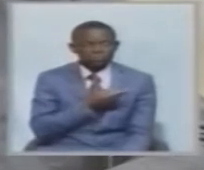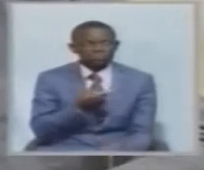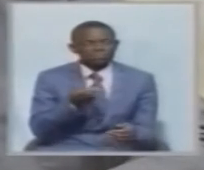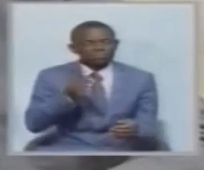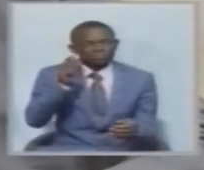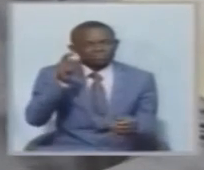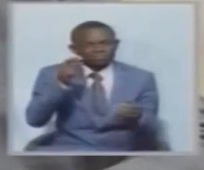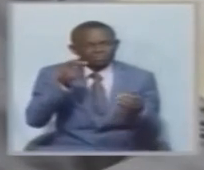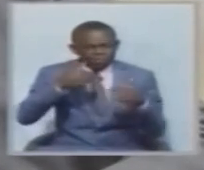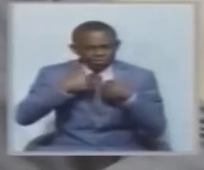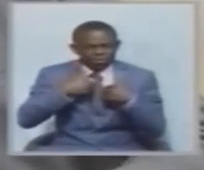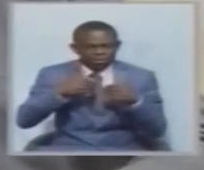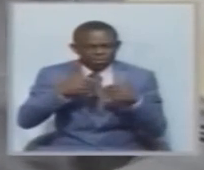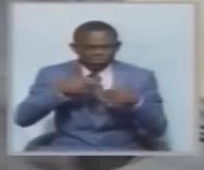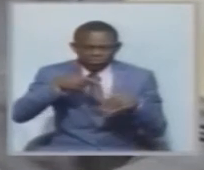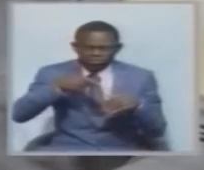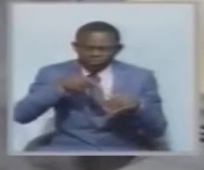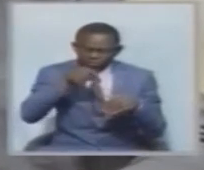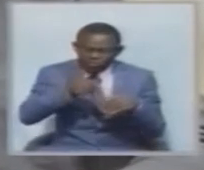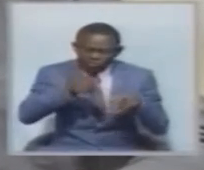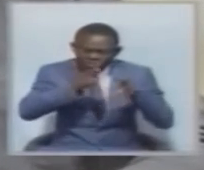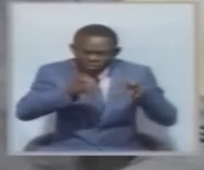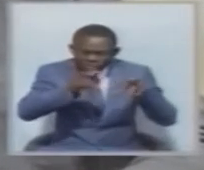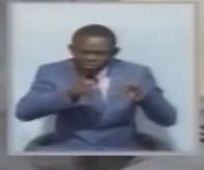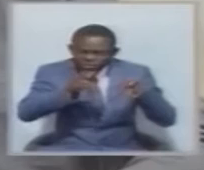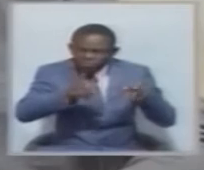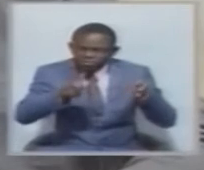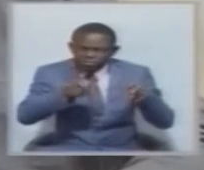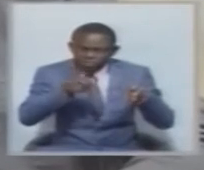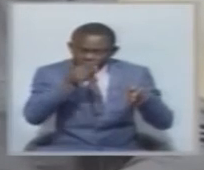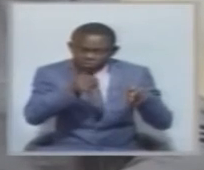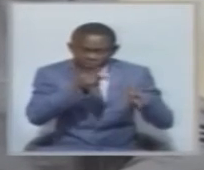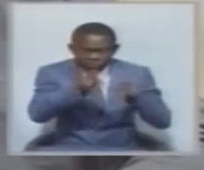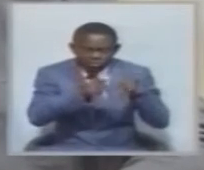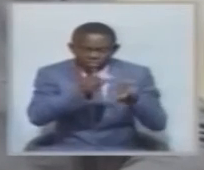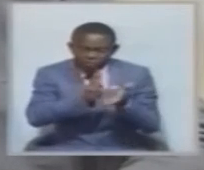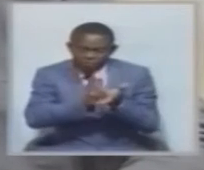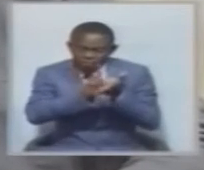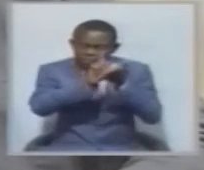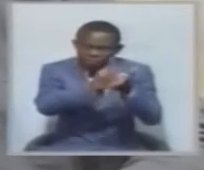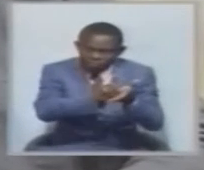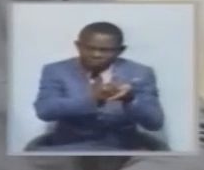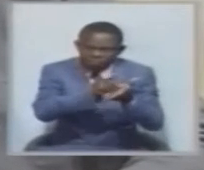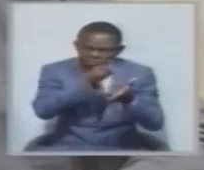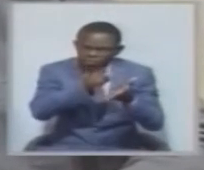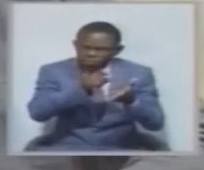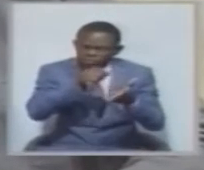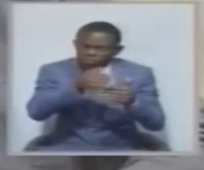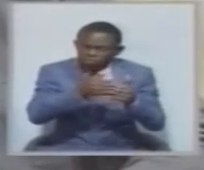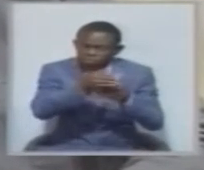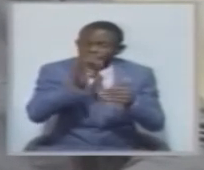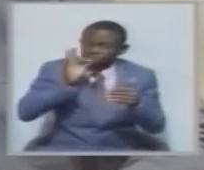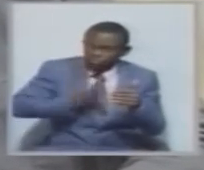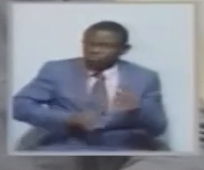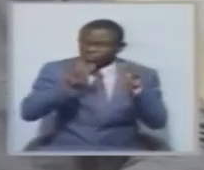sustainability study to see whether our debts are sustainable in the long run when we accrue extra debt. So that's what we do